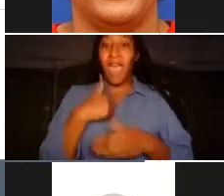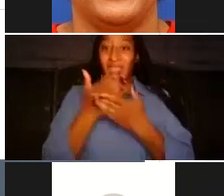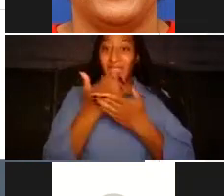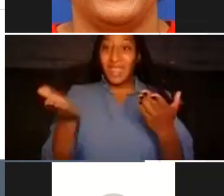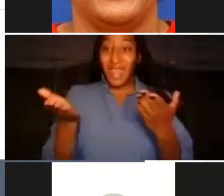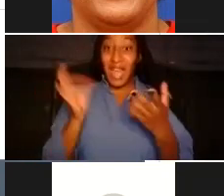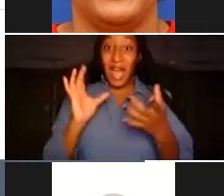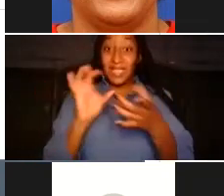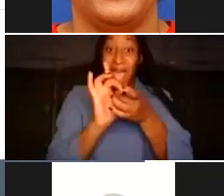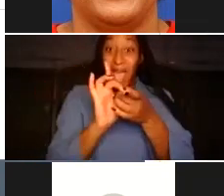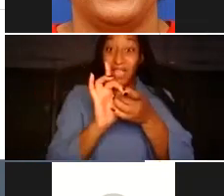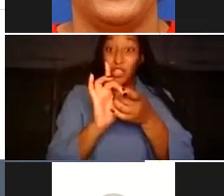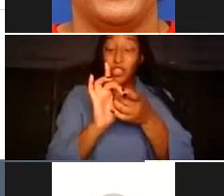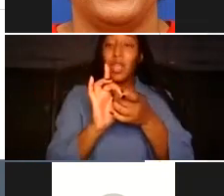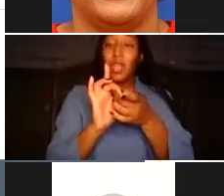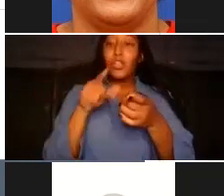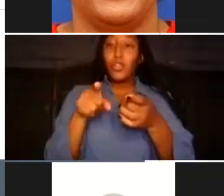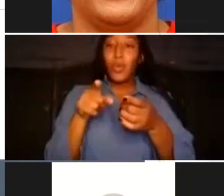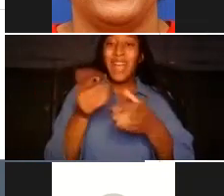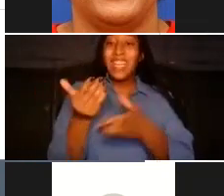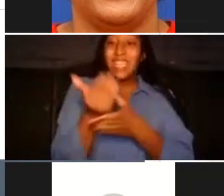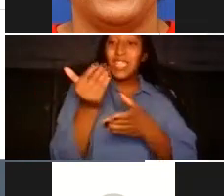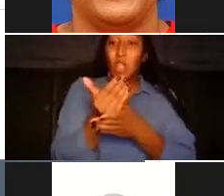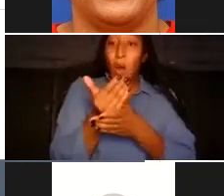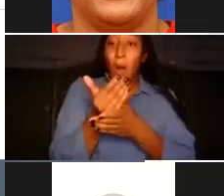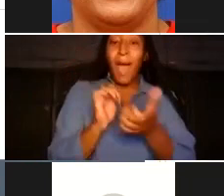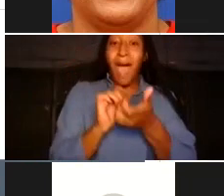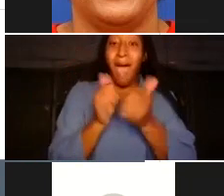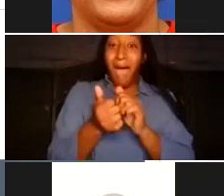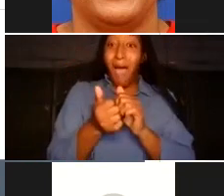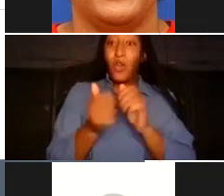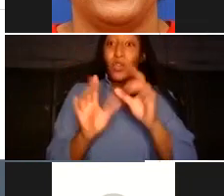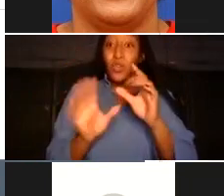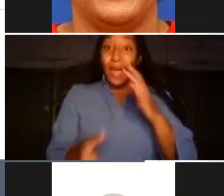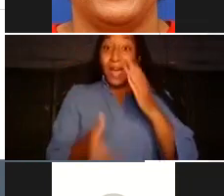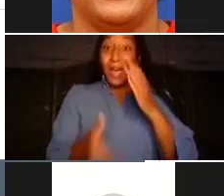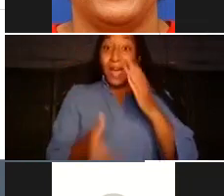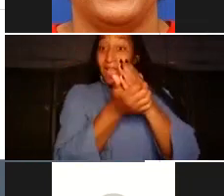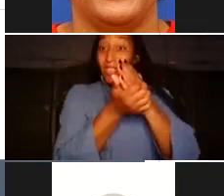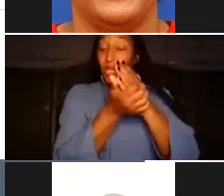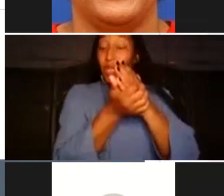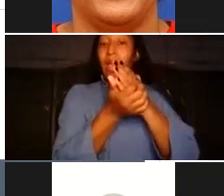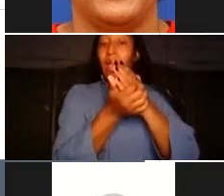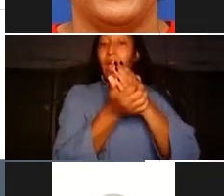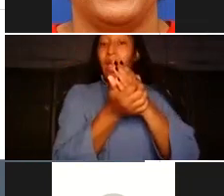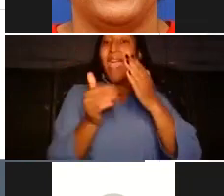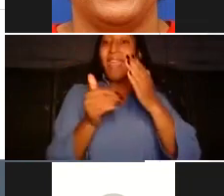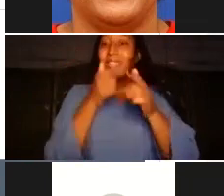it a distance x or displacement x or an amplitude